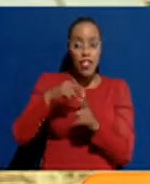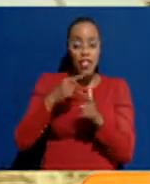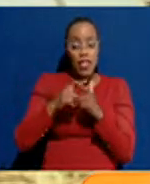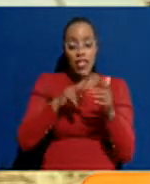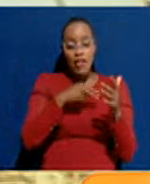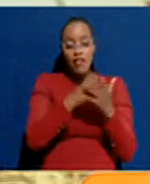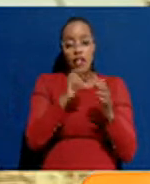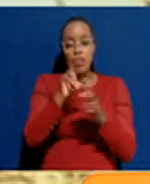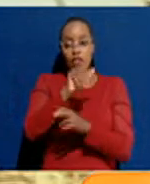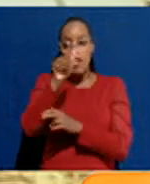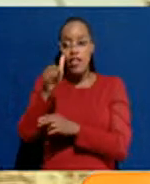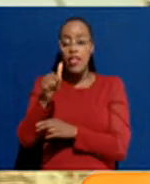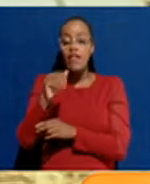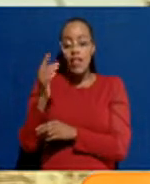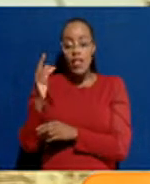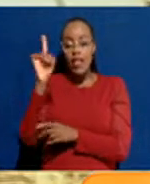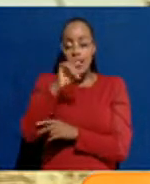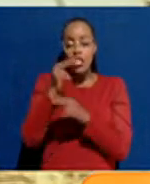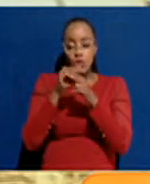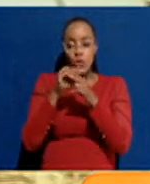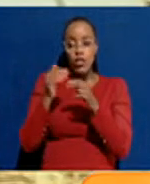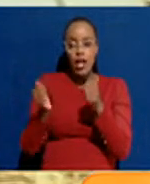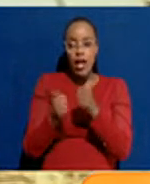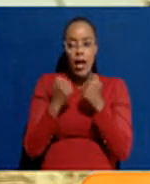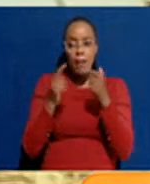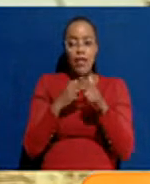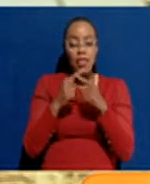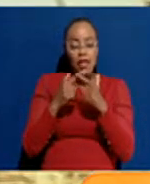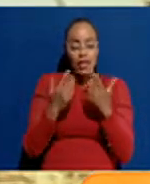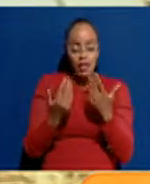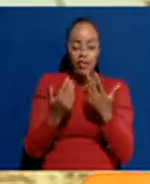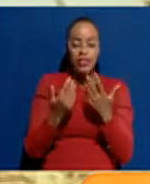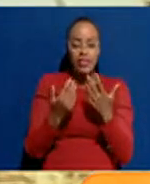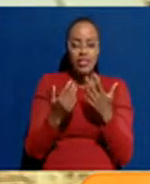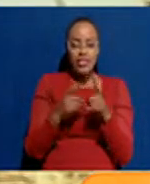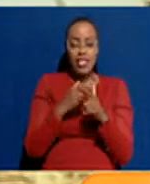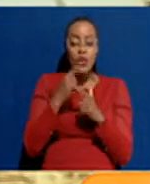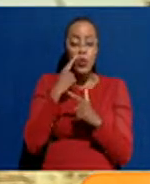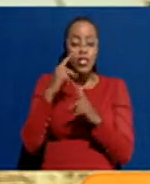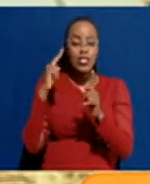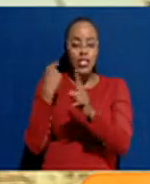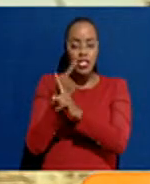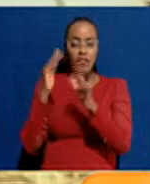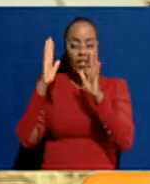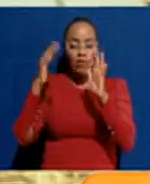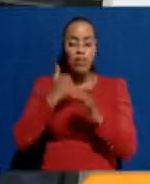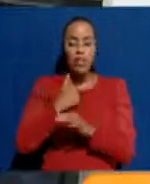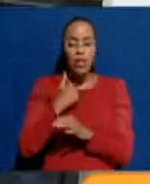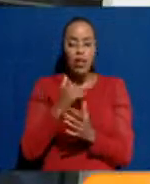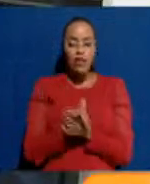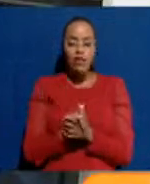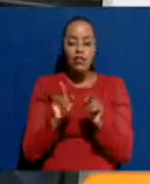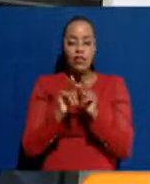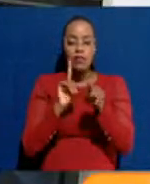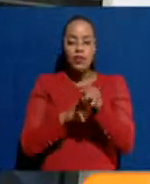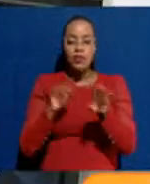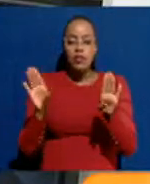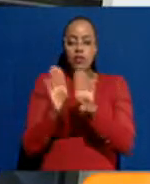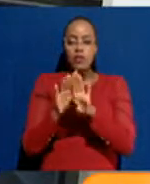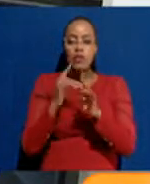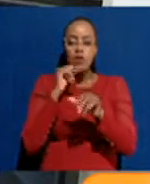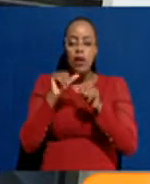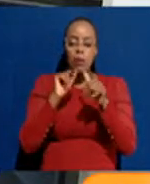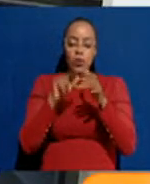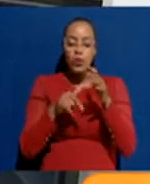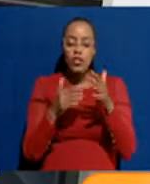elsewhere. Those days are coming, Sam. Okay. Let's talk this time next year, and you will notice the difference. So as you close, talk to me about,